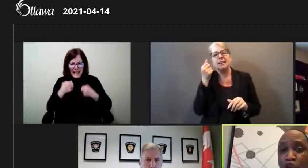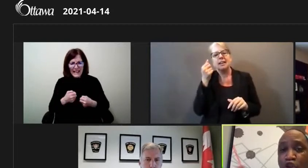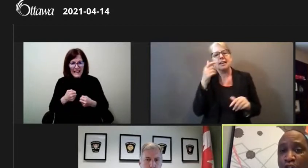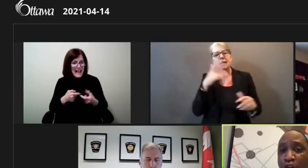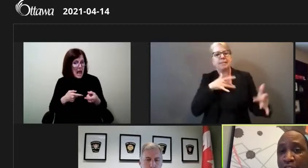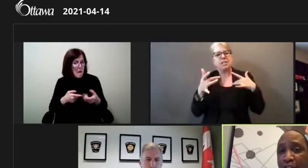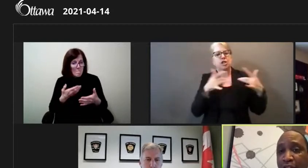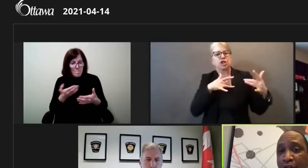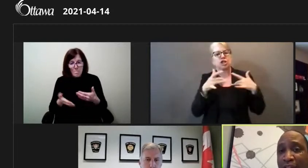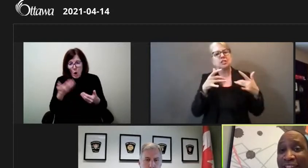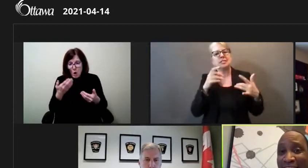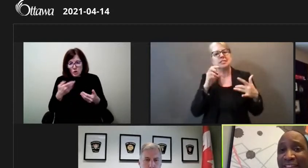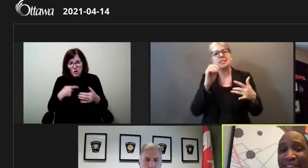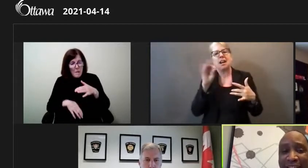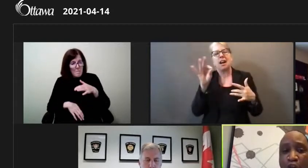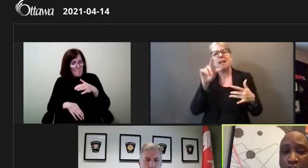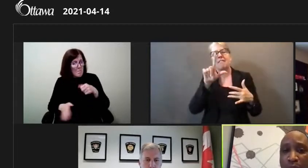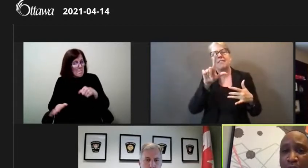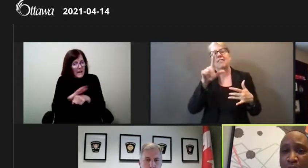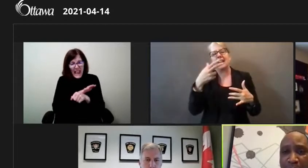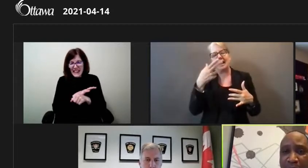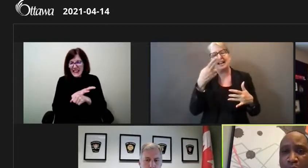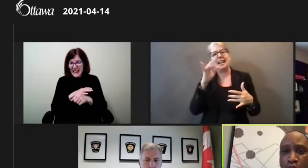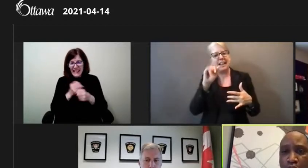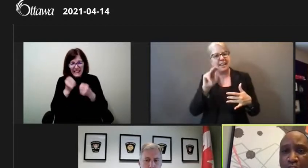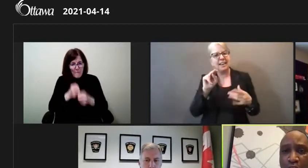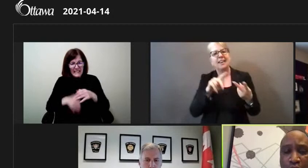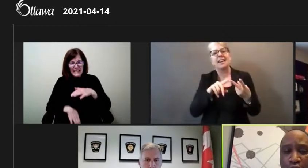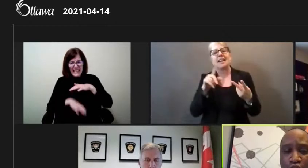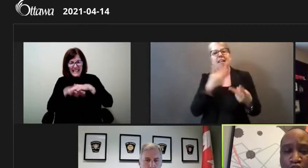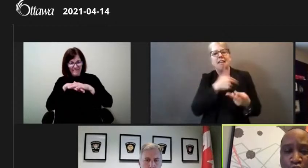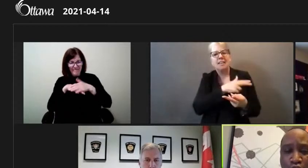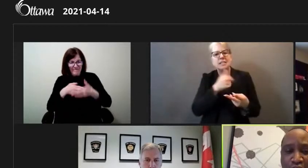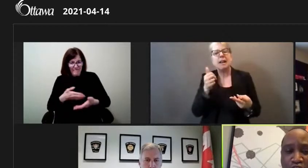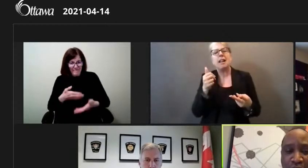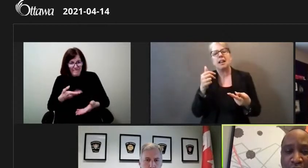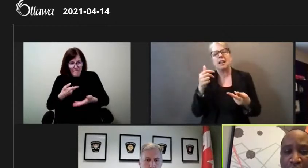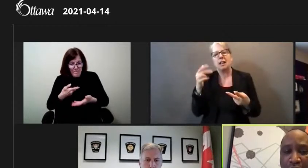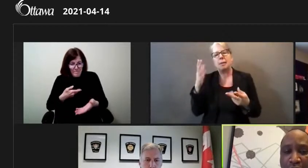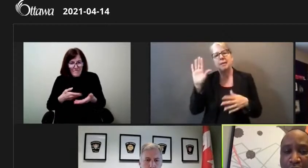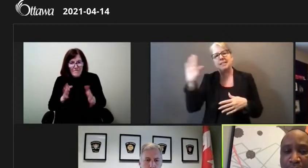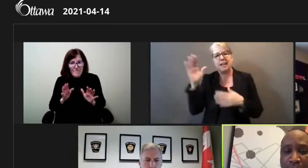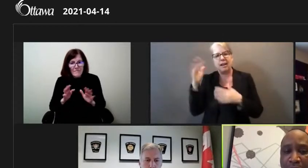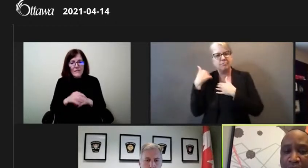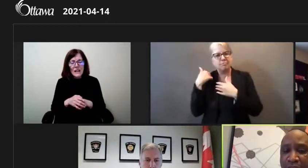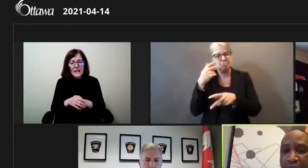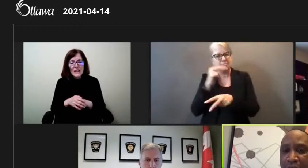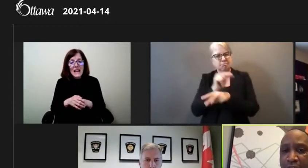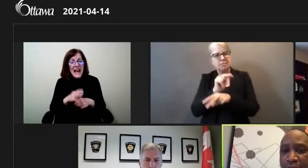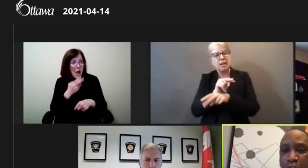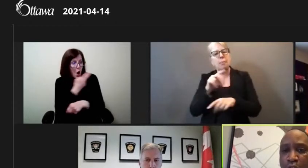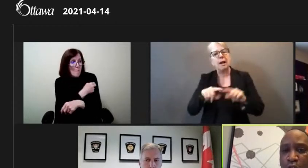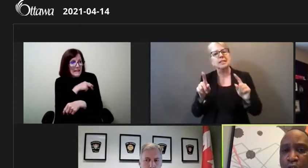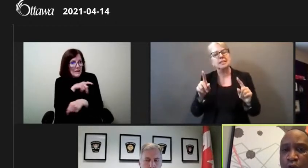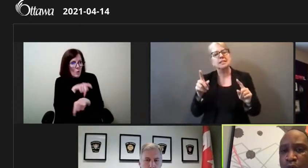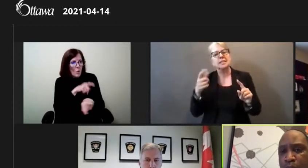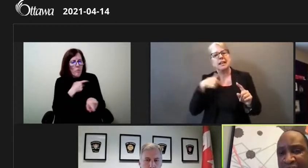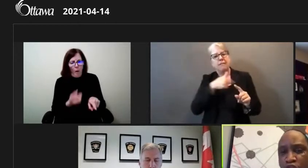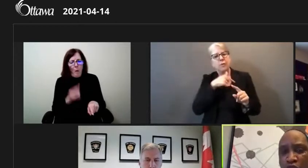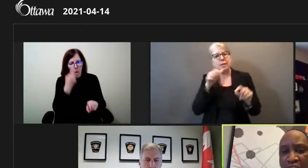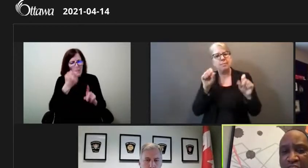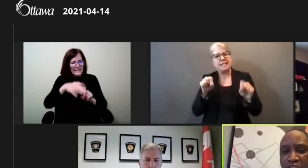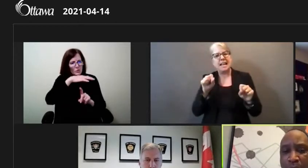concern of the LIN and the hospitals. Maybe it's more of their jurisdiction. But if we're potentially